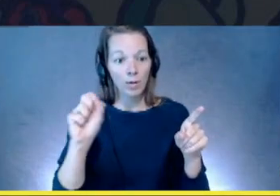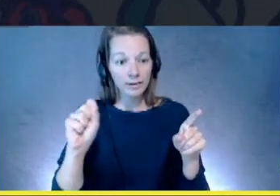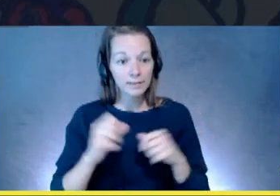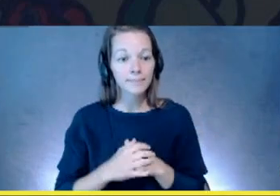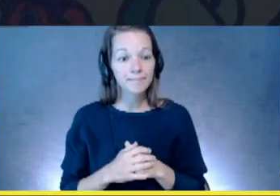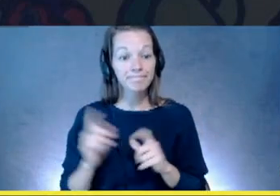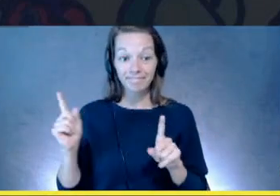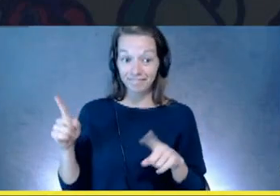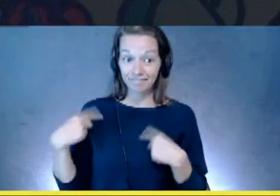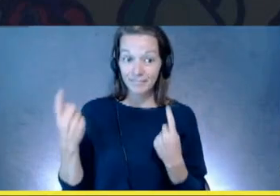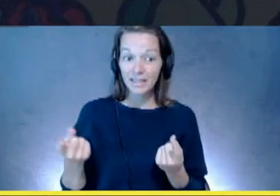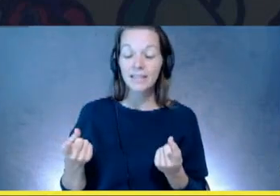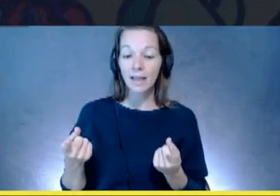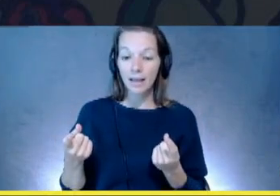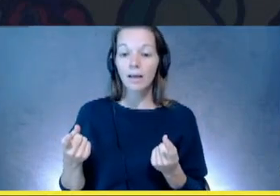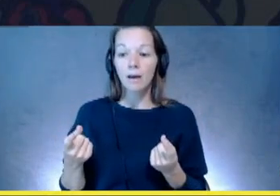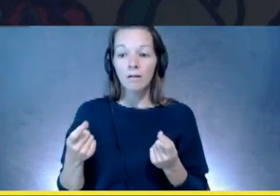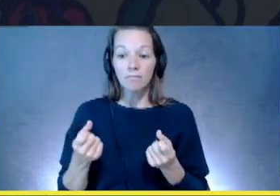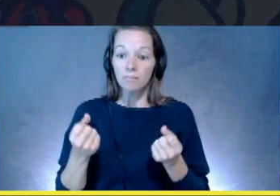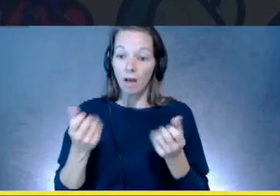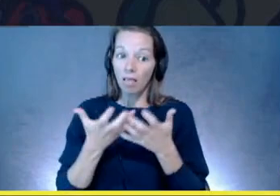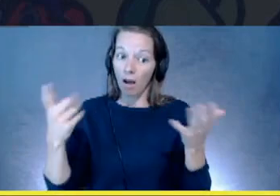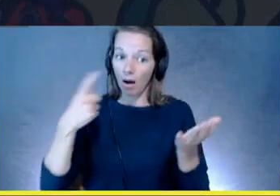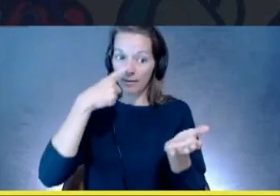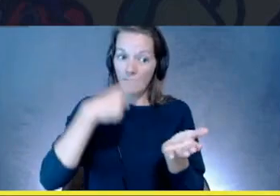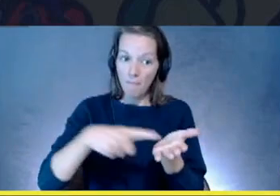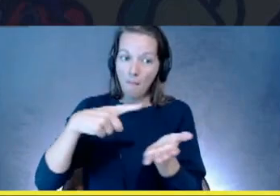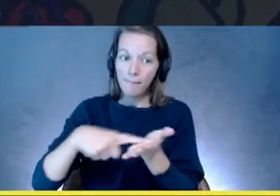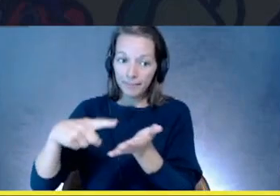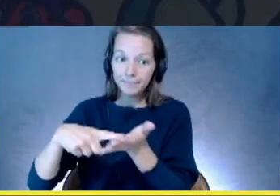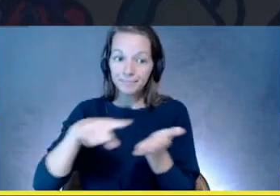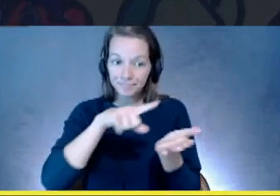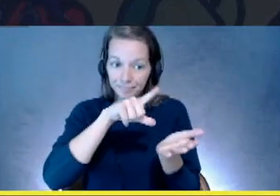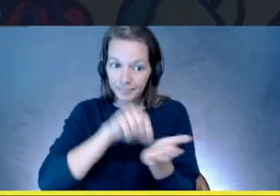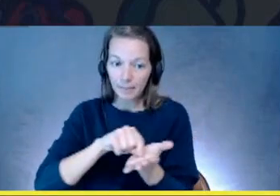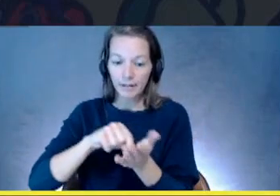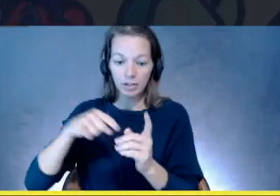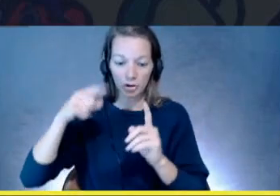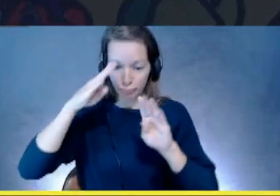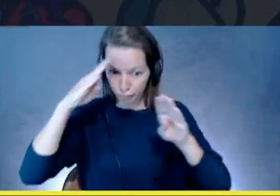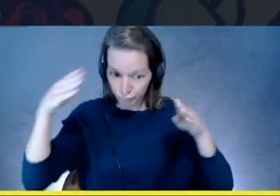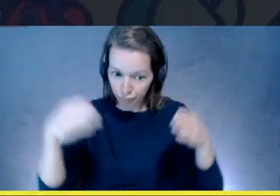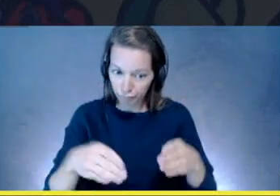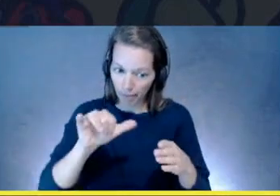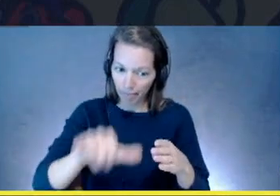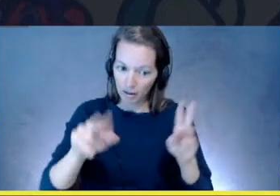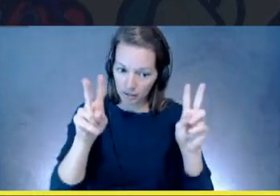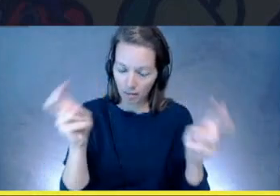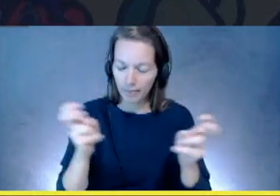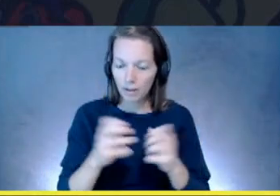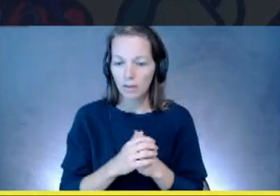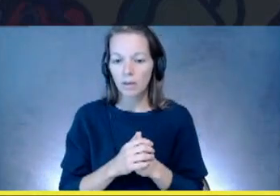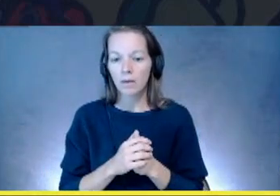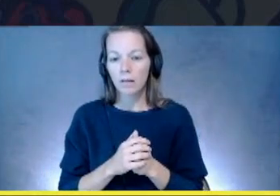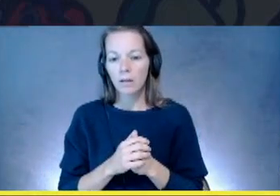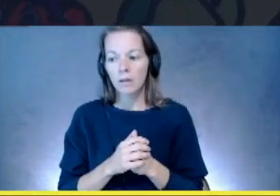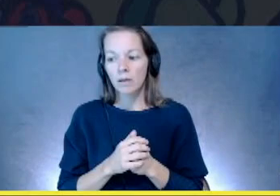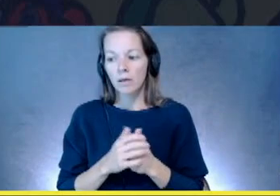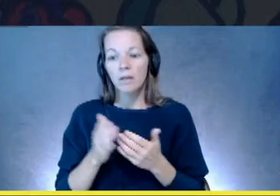then, quite a lot of research has been published in this space. Some figures, some articles are